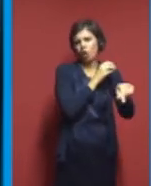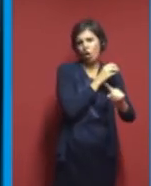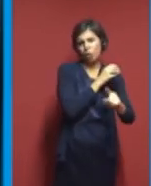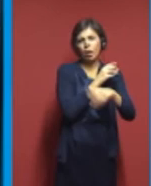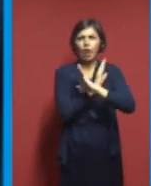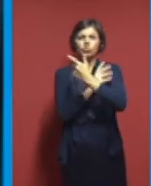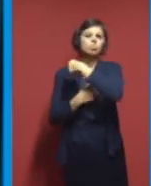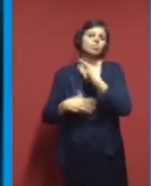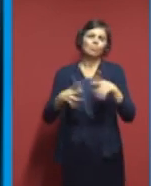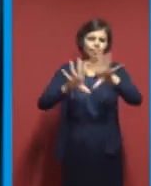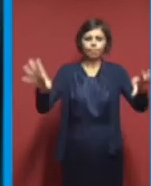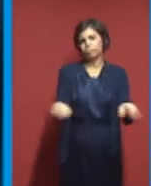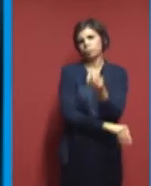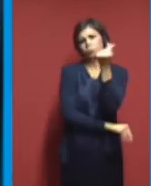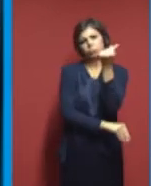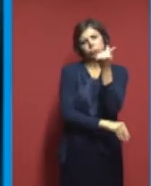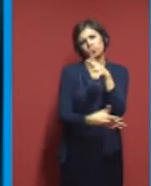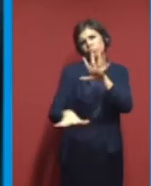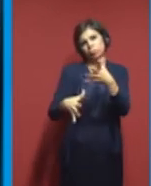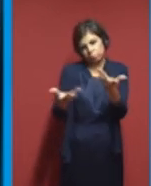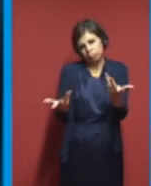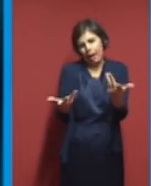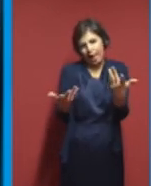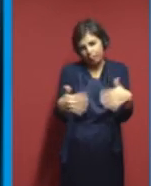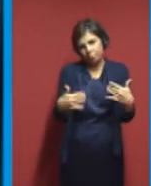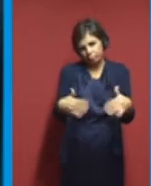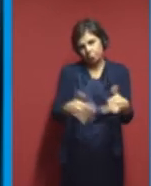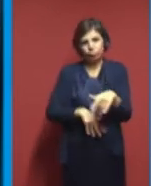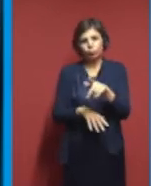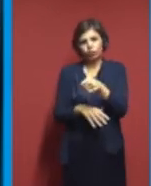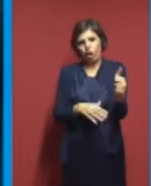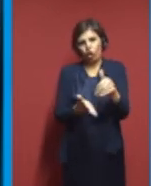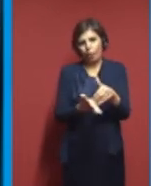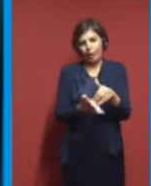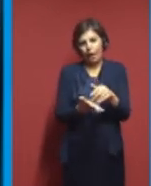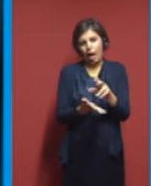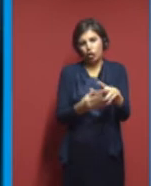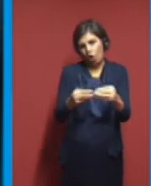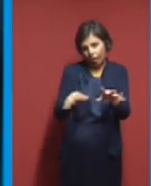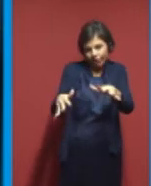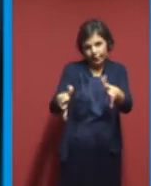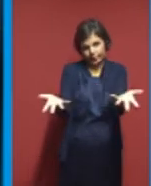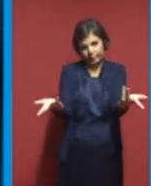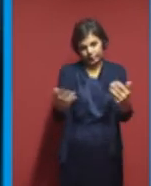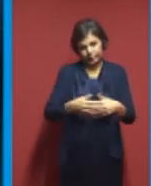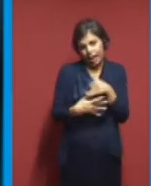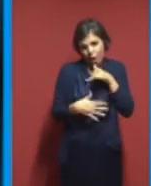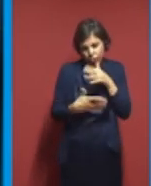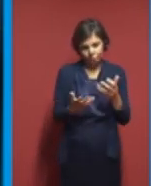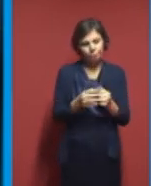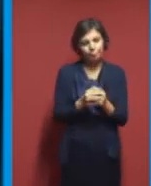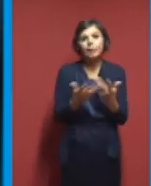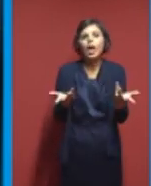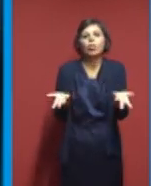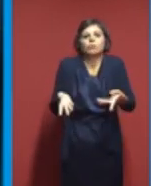is we're taking webcams and hacking them apart and putting the cells on those to replace a microscope. And we're making our own circuits from scratch.